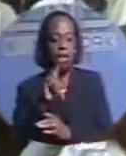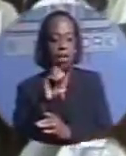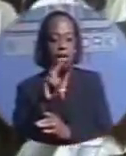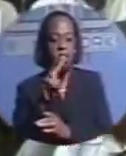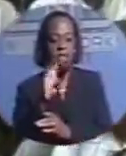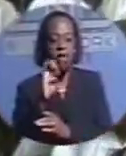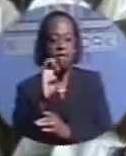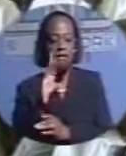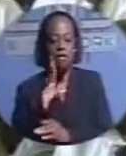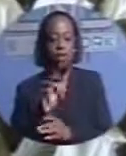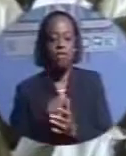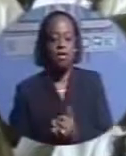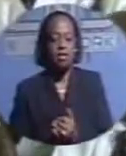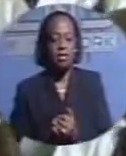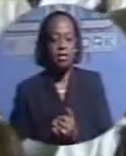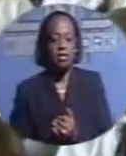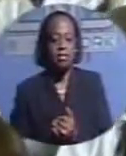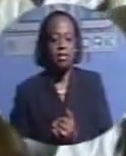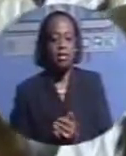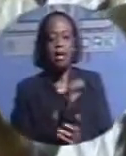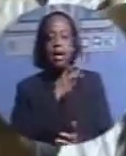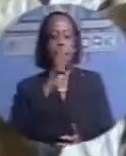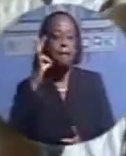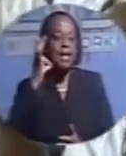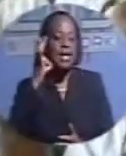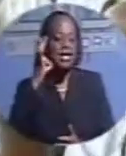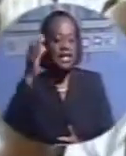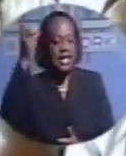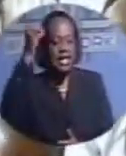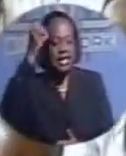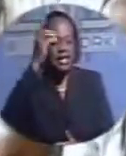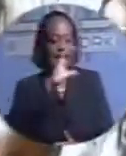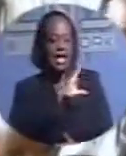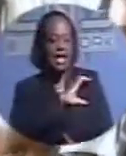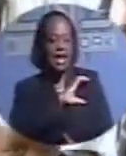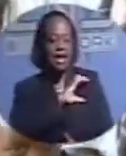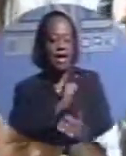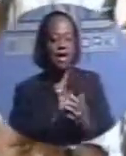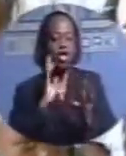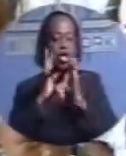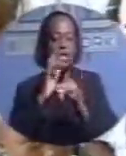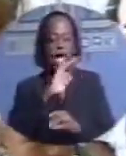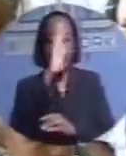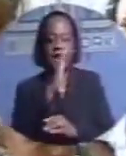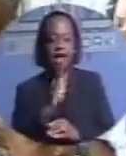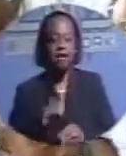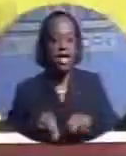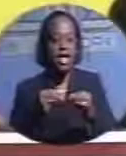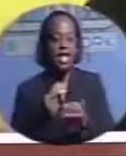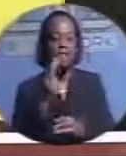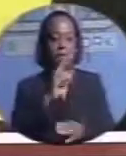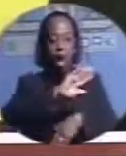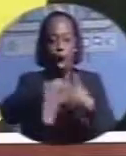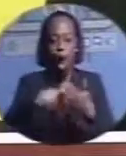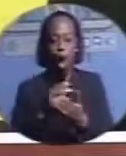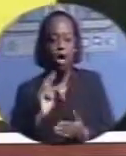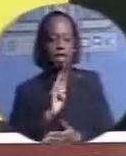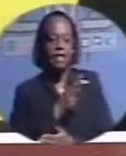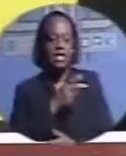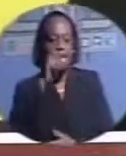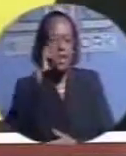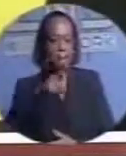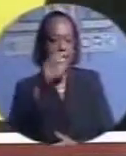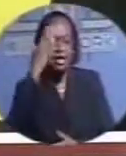Clark had the attention of the students in the theme of today's assembly, Never Give Up. All of us have to realize